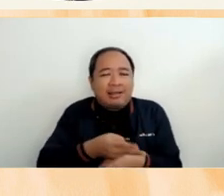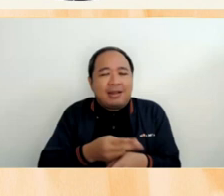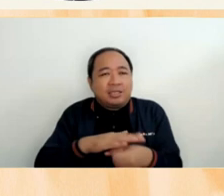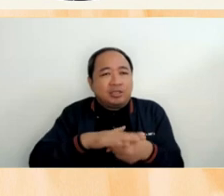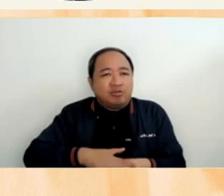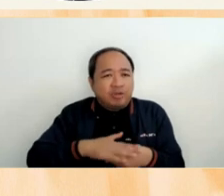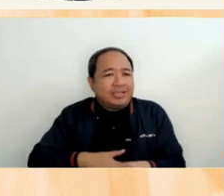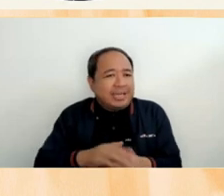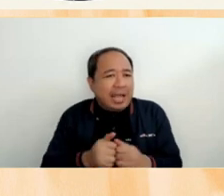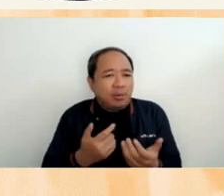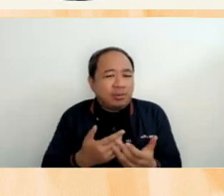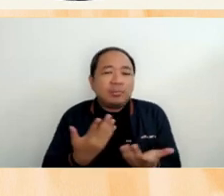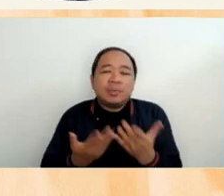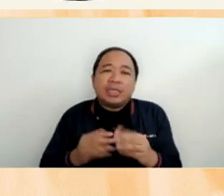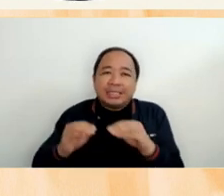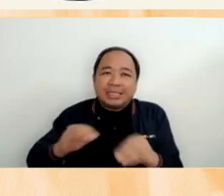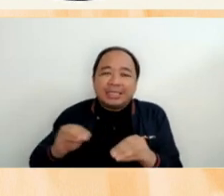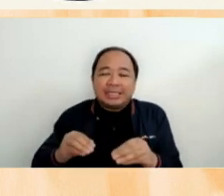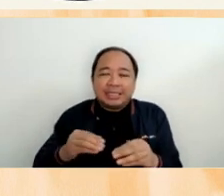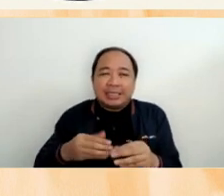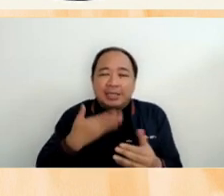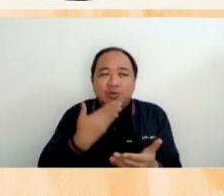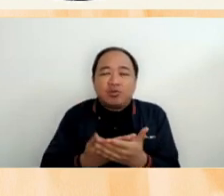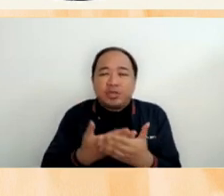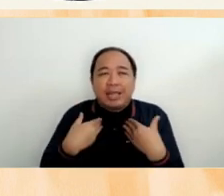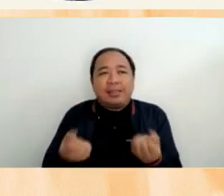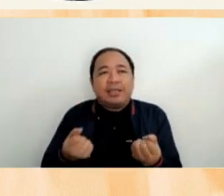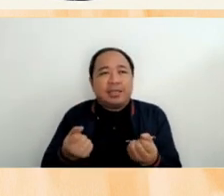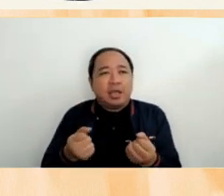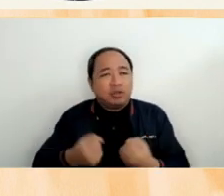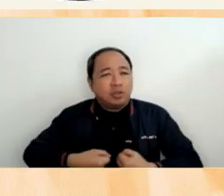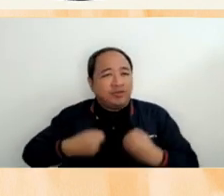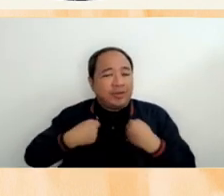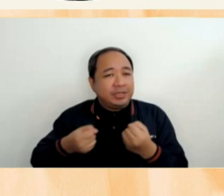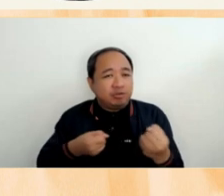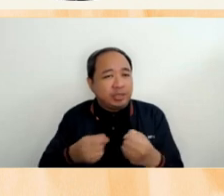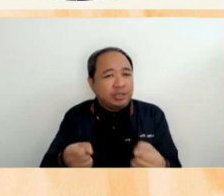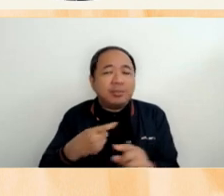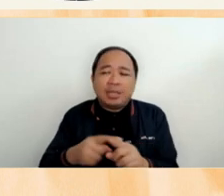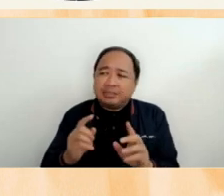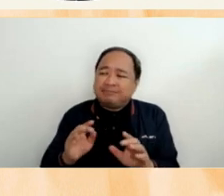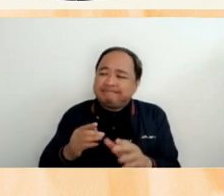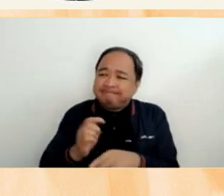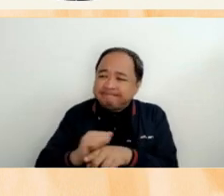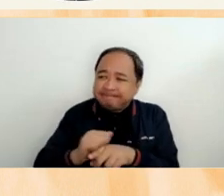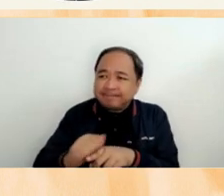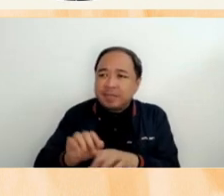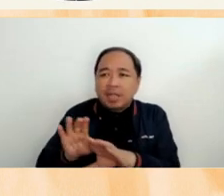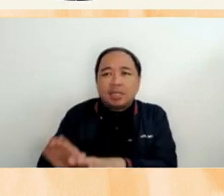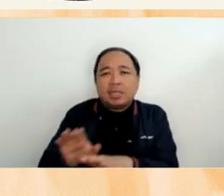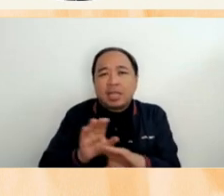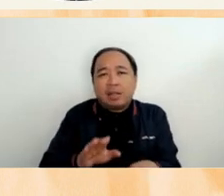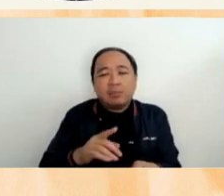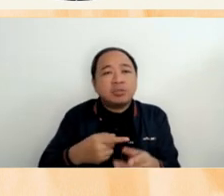healthy coping strategies and modeling how to remain calm and cope with stress in a